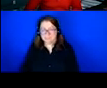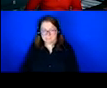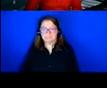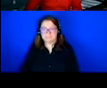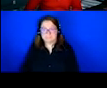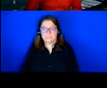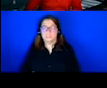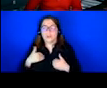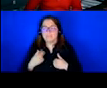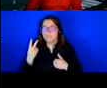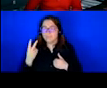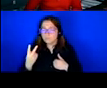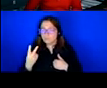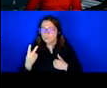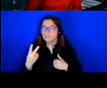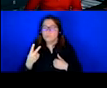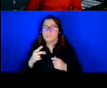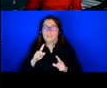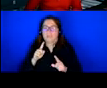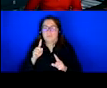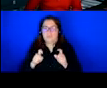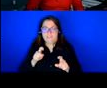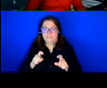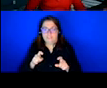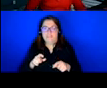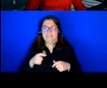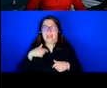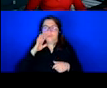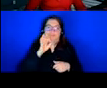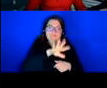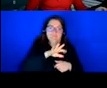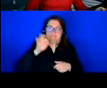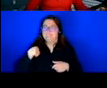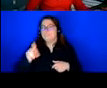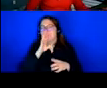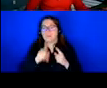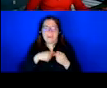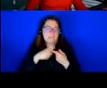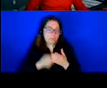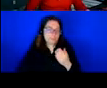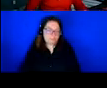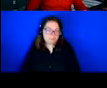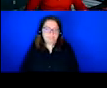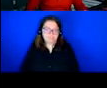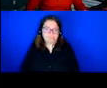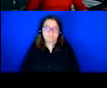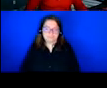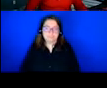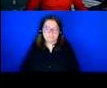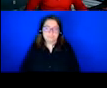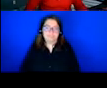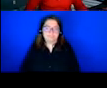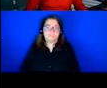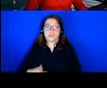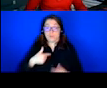questions. I'm going to kind of tell you both of them, and then you can speak to to them. One is, as a mentor,